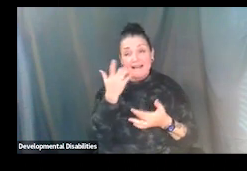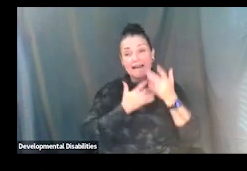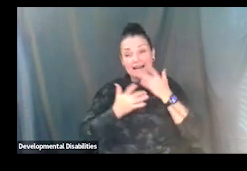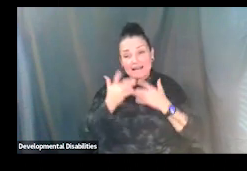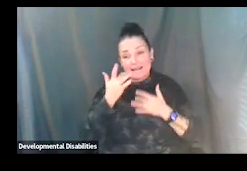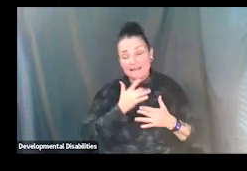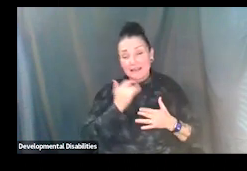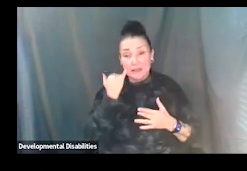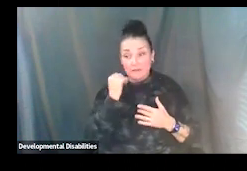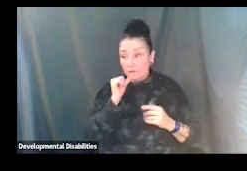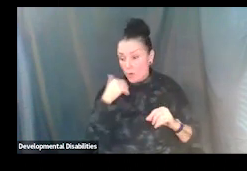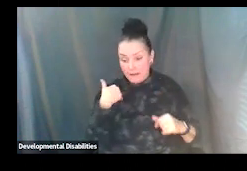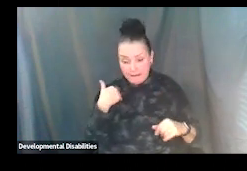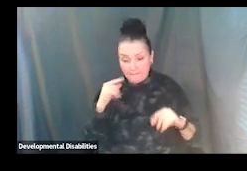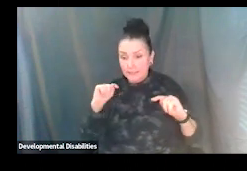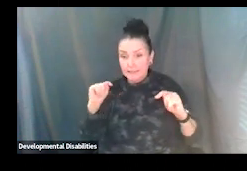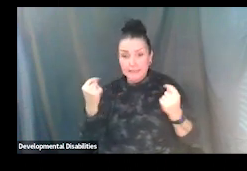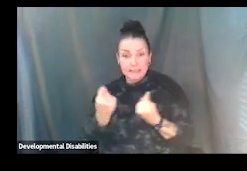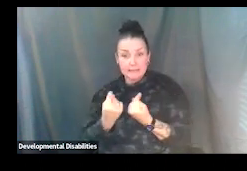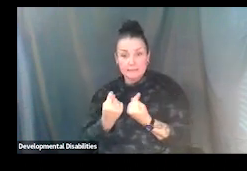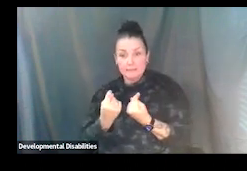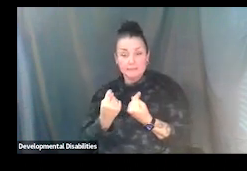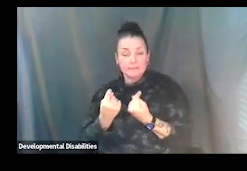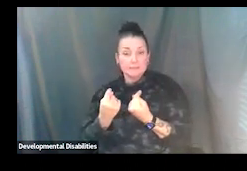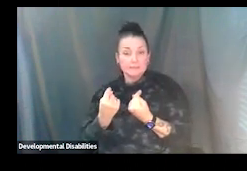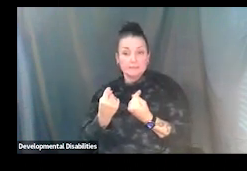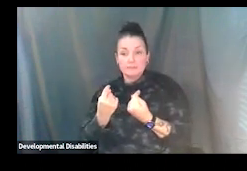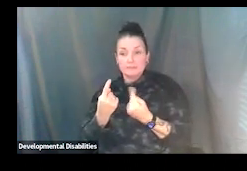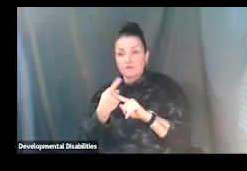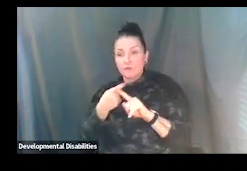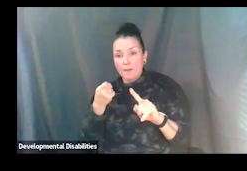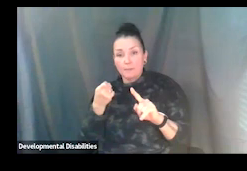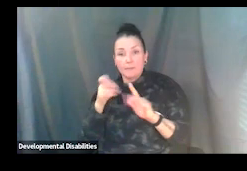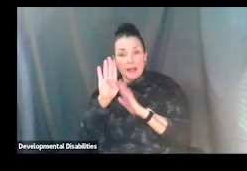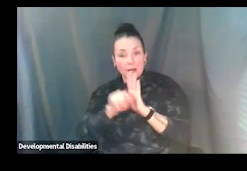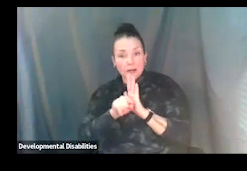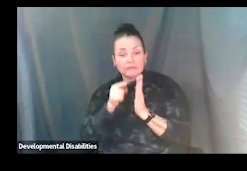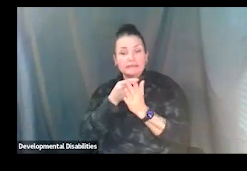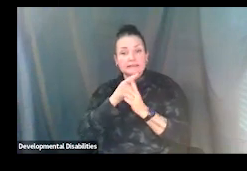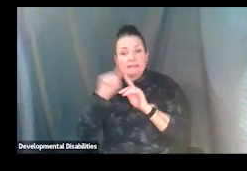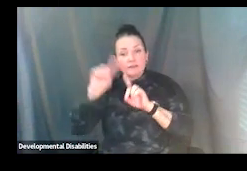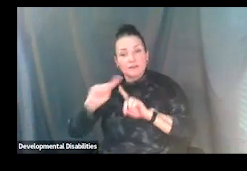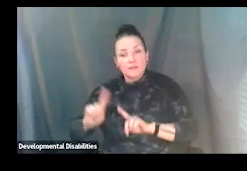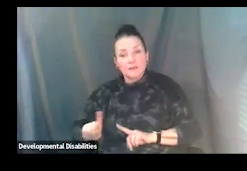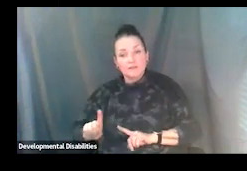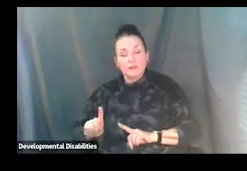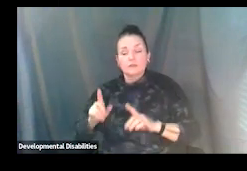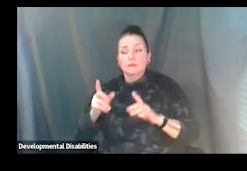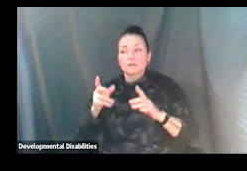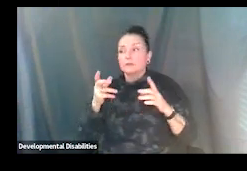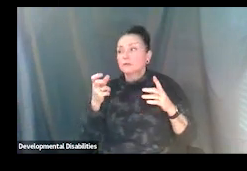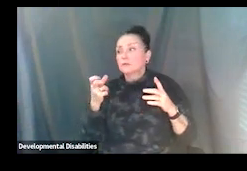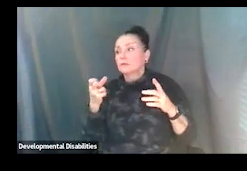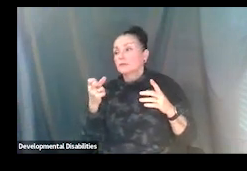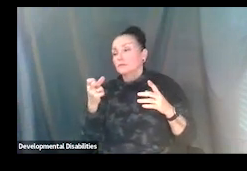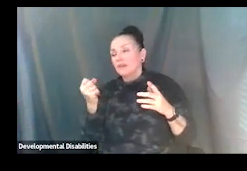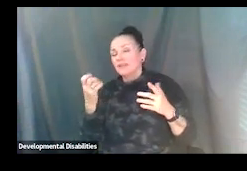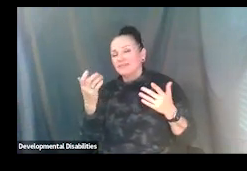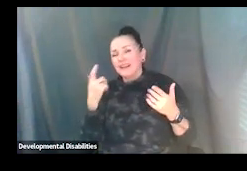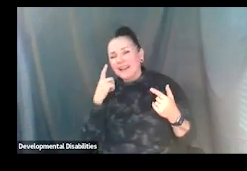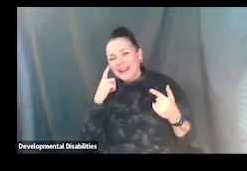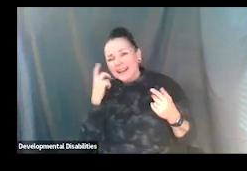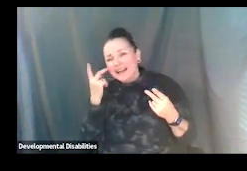have the team to do the multimodal approach, because it's not necessarily there. And so you can see this happening more and